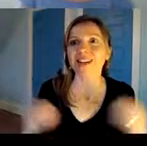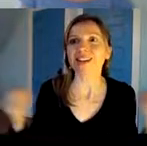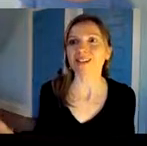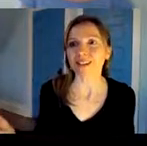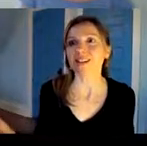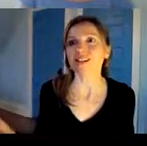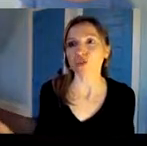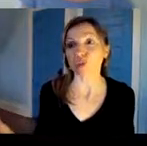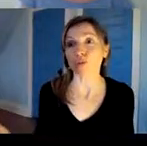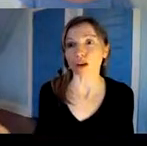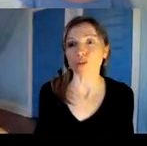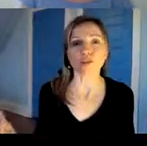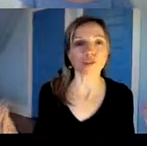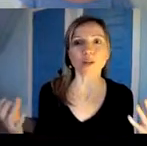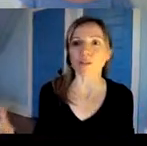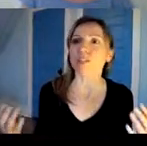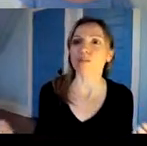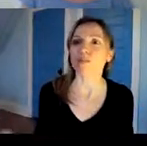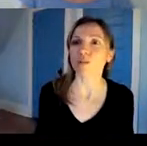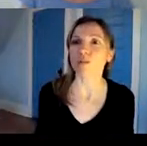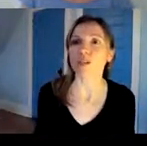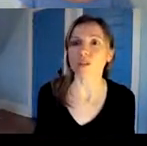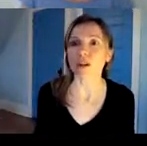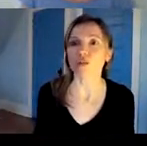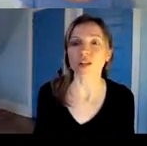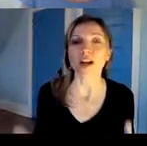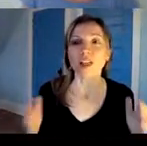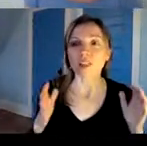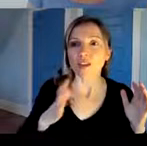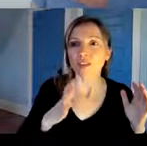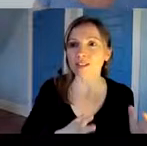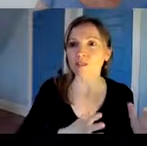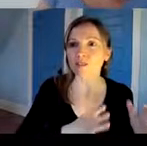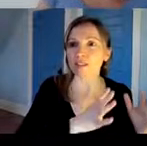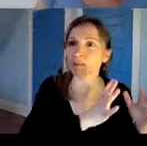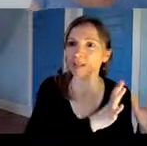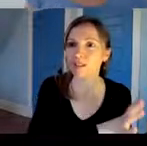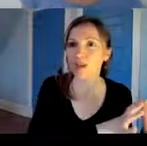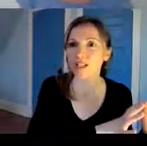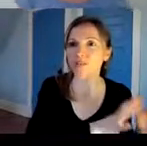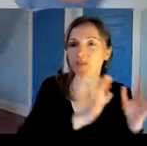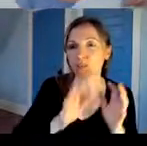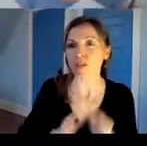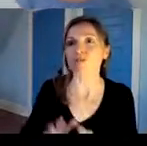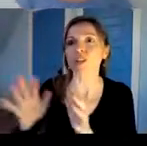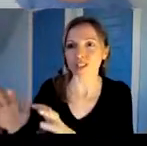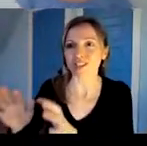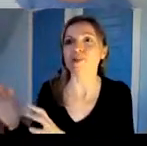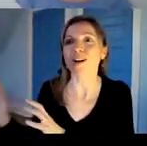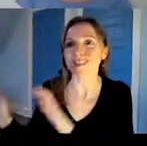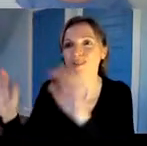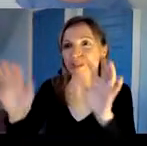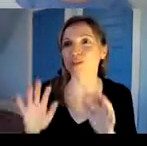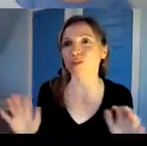say that because Canada is so large and there's so many different types of ecosystems in the country, the list of invasive plants is quite different from one region